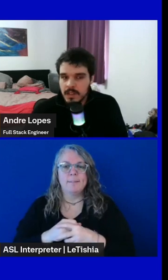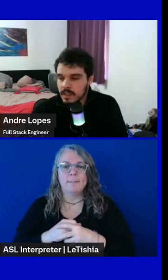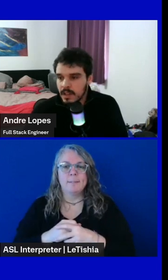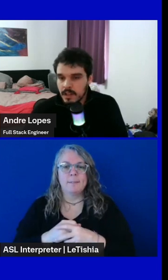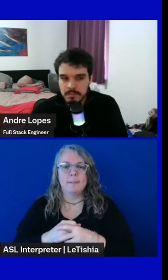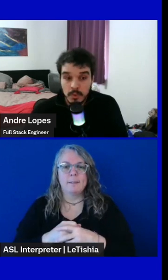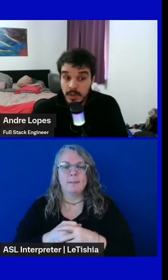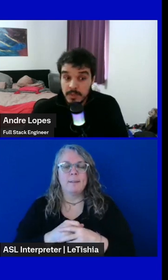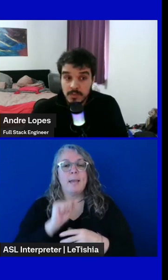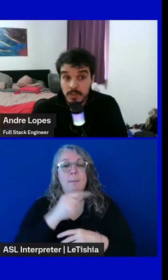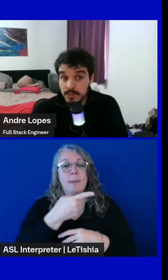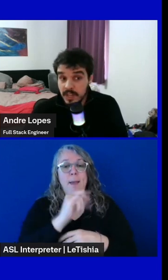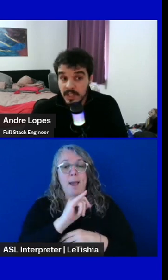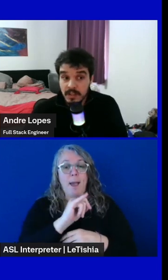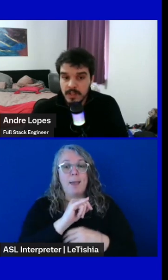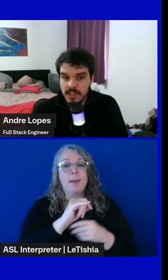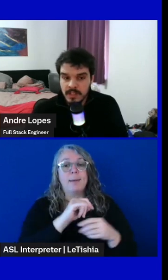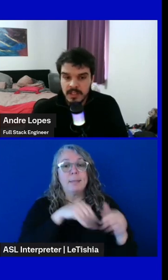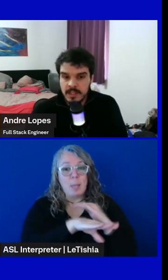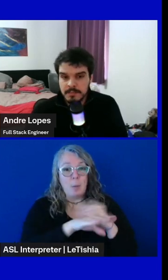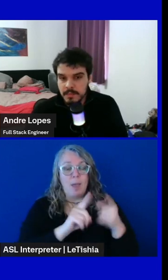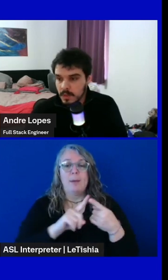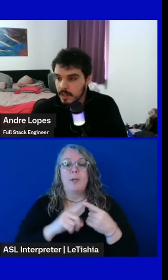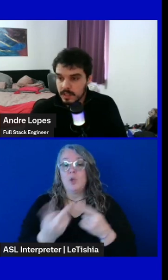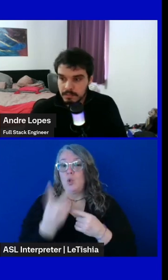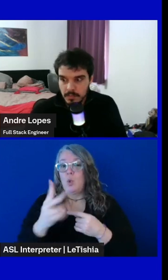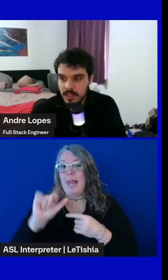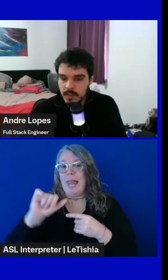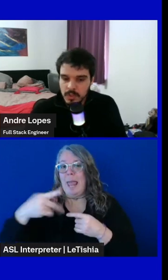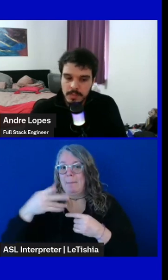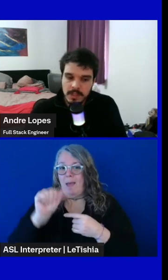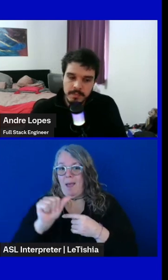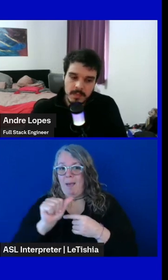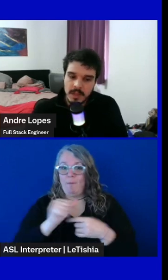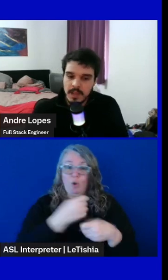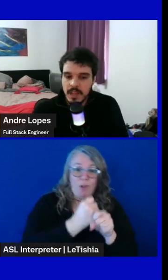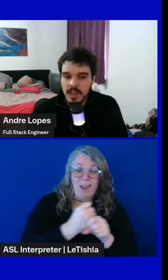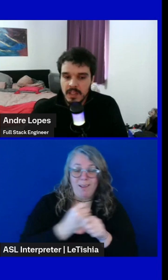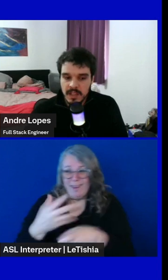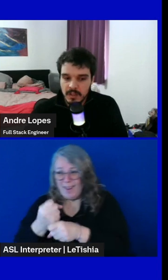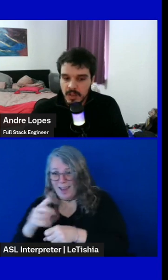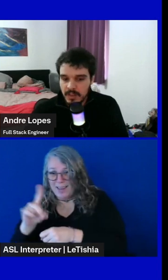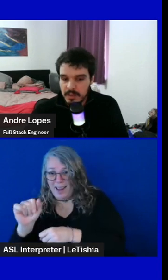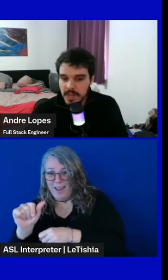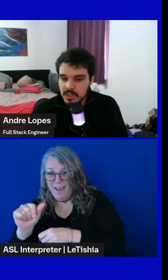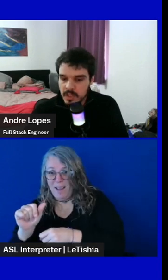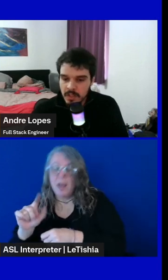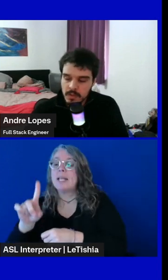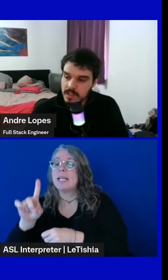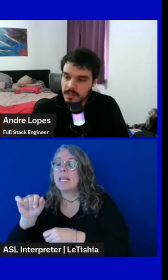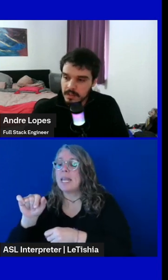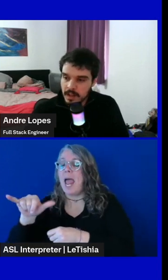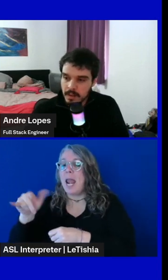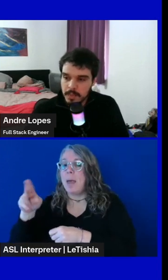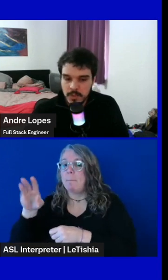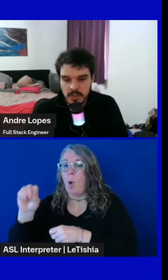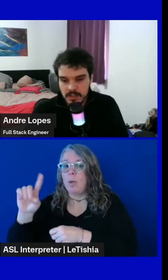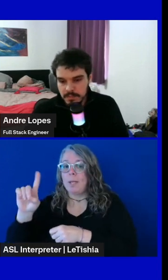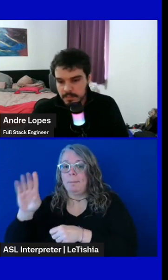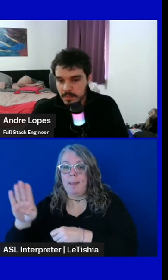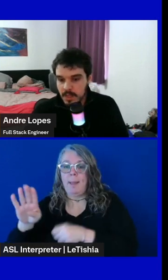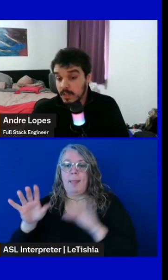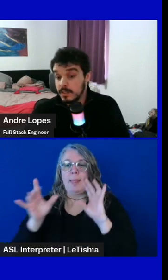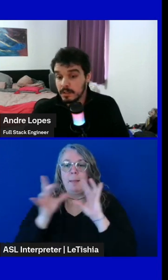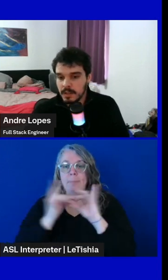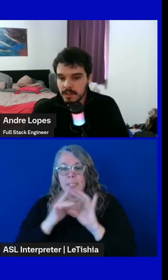gateway, two lambdas, one for getting and creating data, a DynamoDB, and then you have like messaging queues and